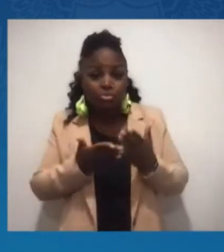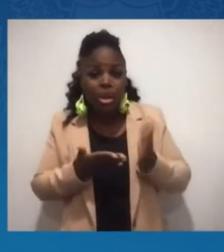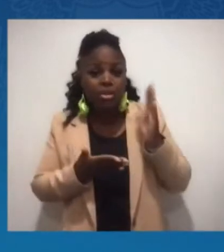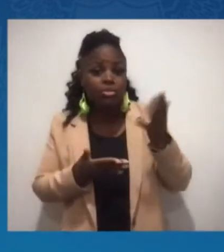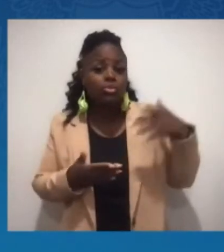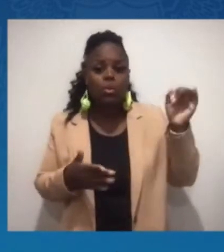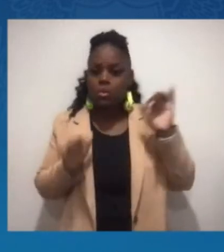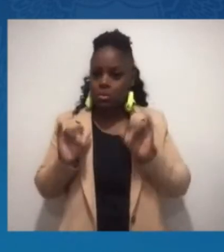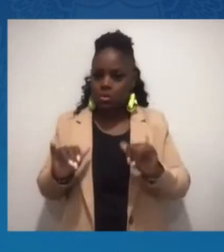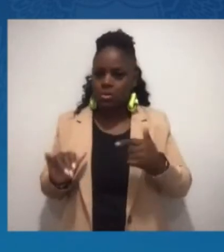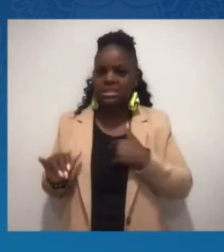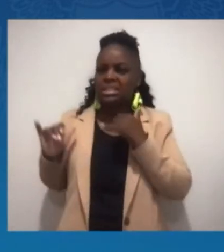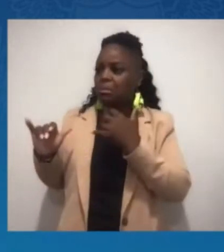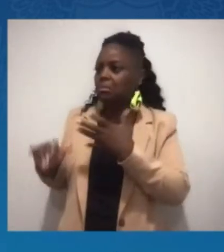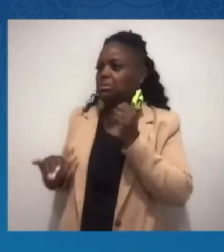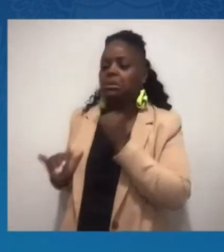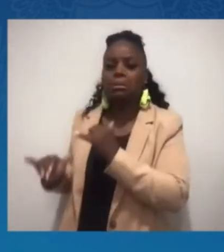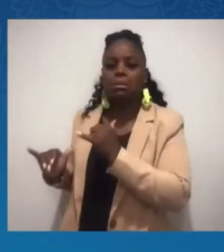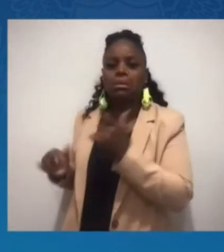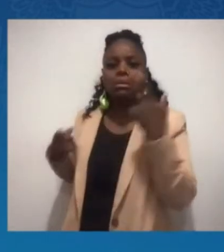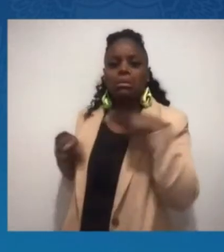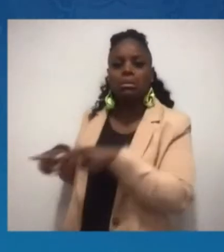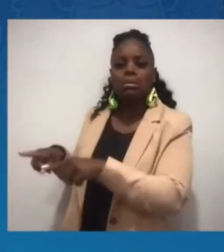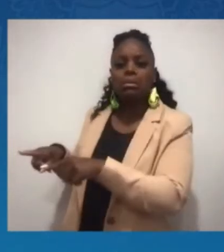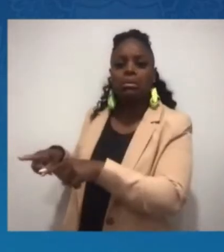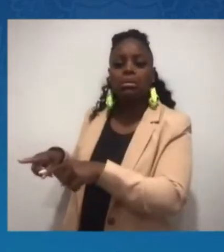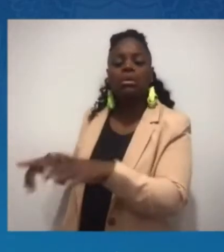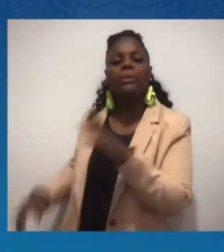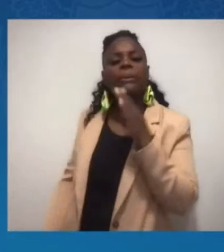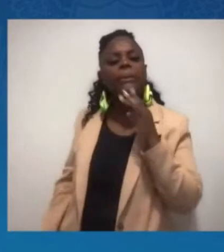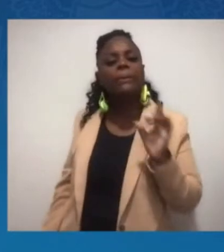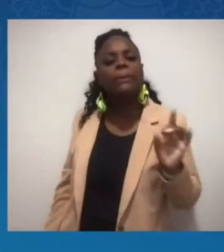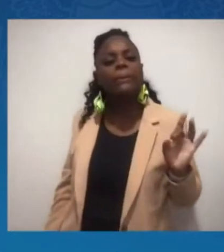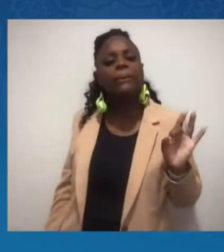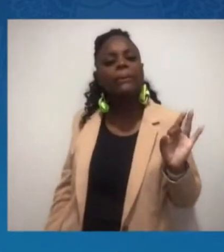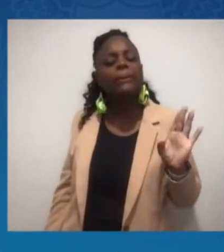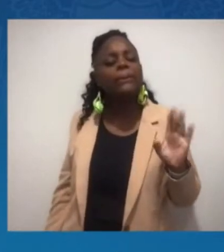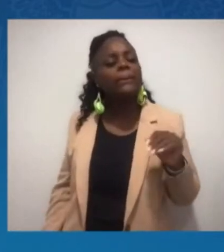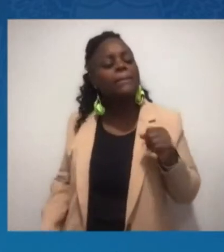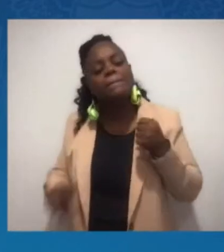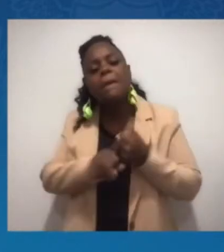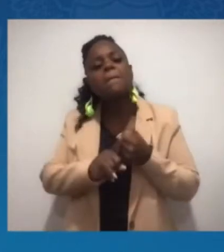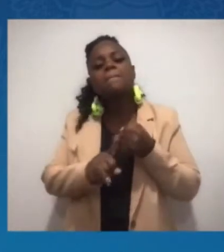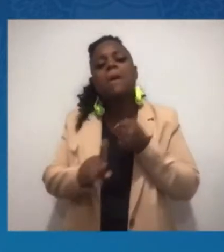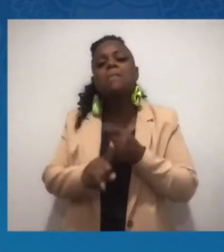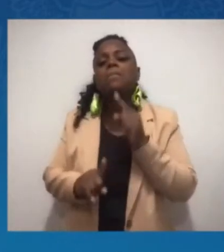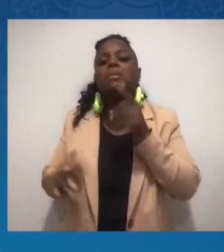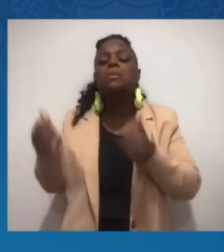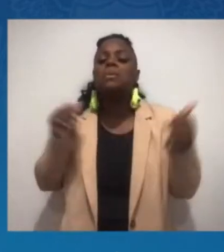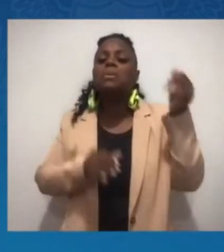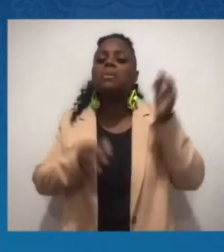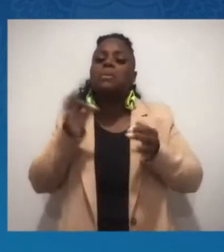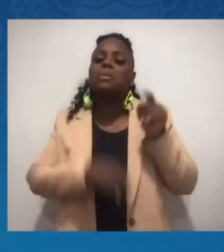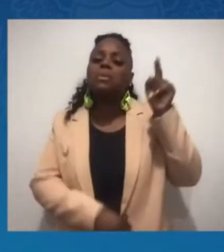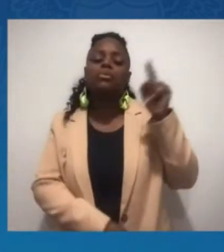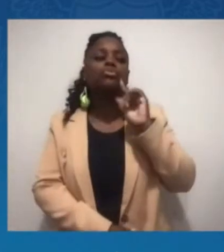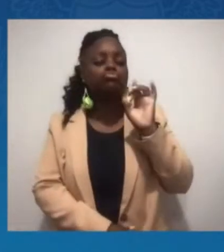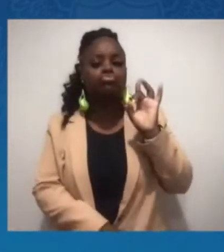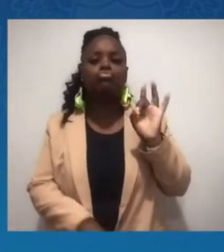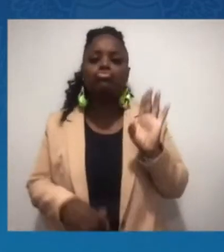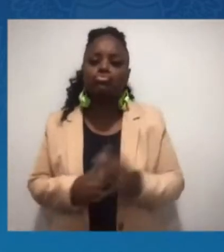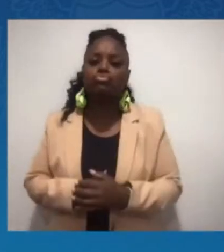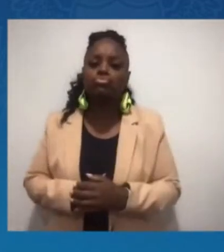So it has profound ramifications, what just happened, for the women and the people of America